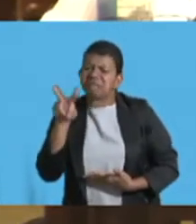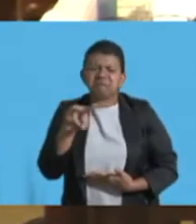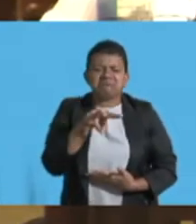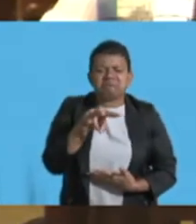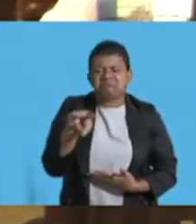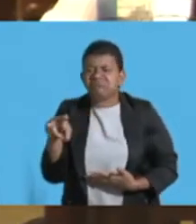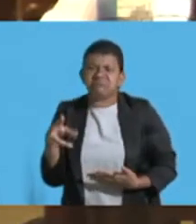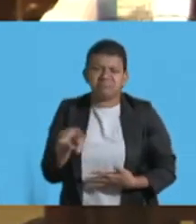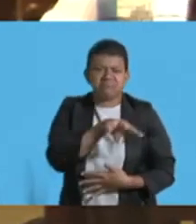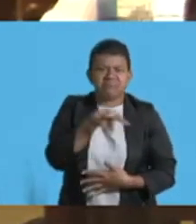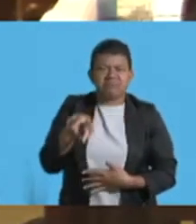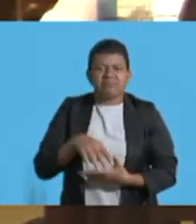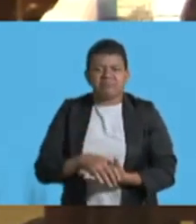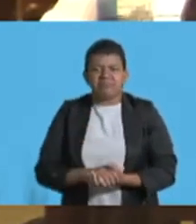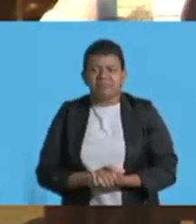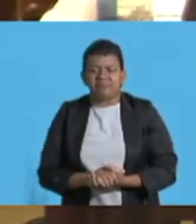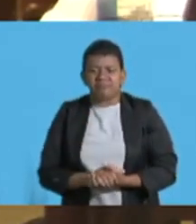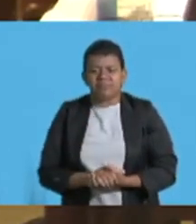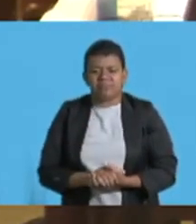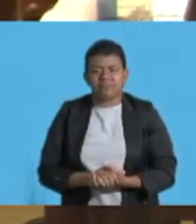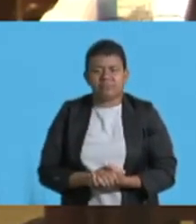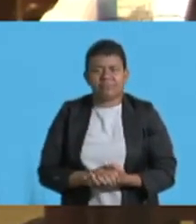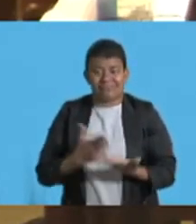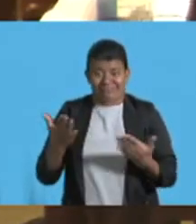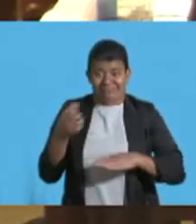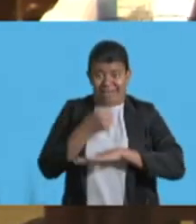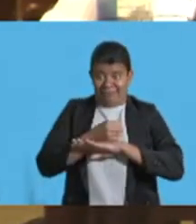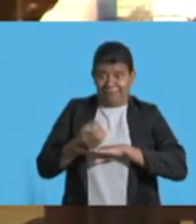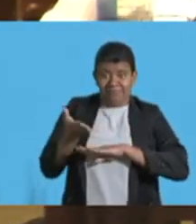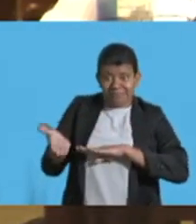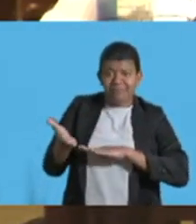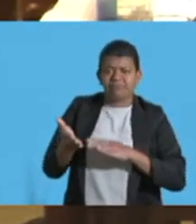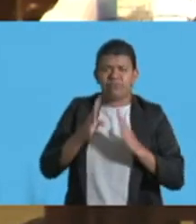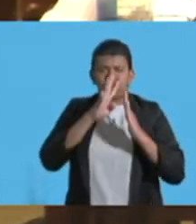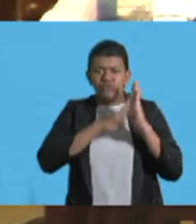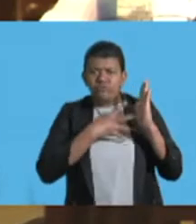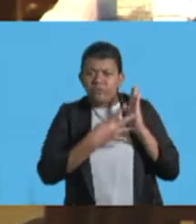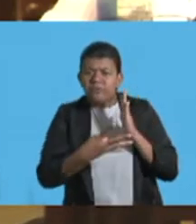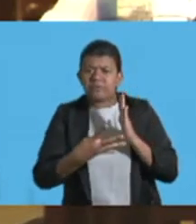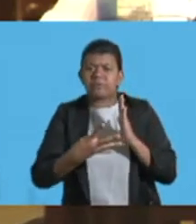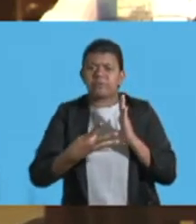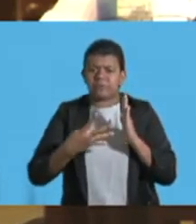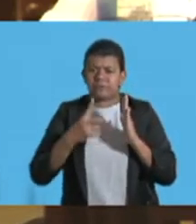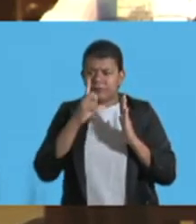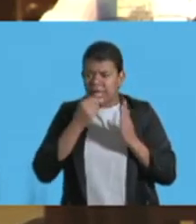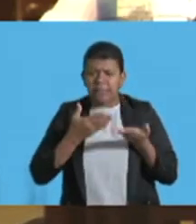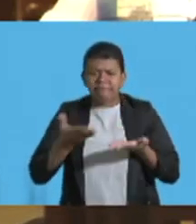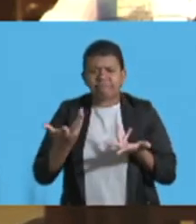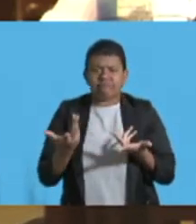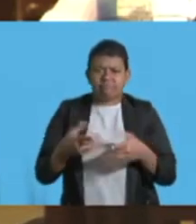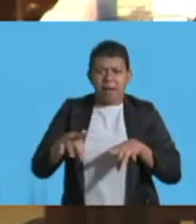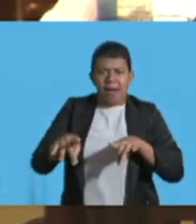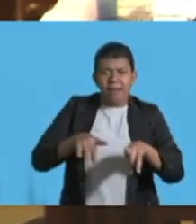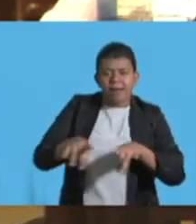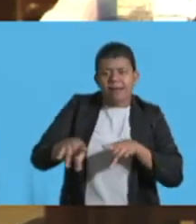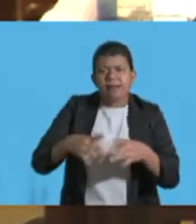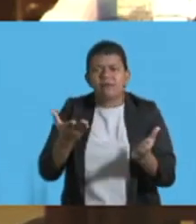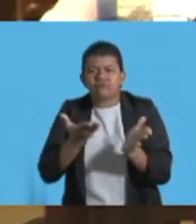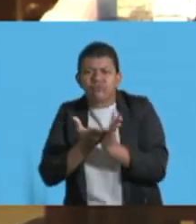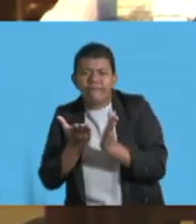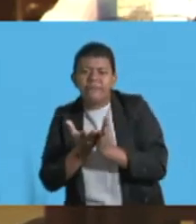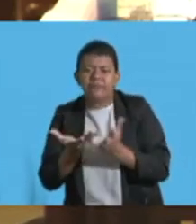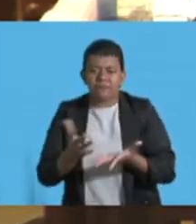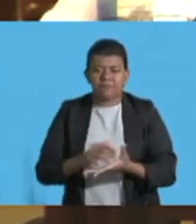shipping franchise scheme allows private operators to provide subsidized planning service to a remote island deemed